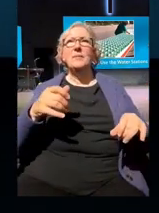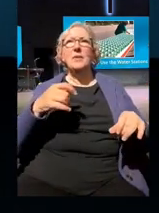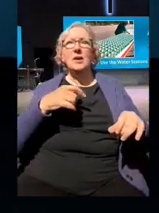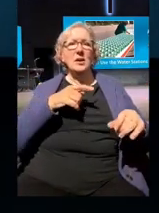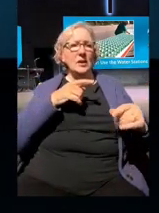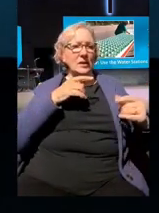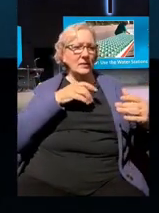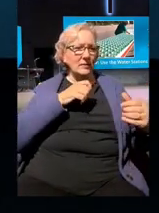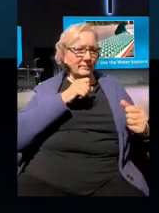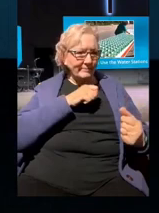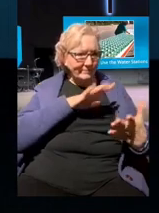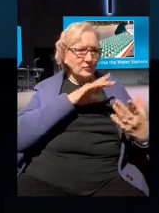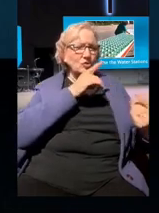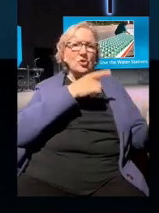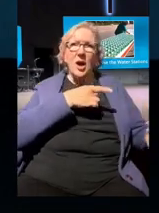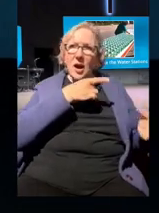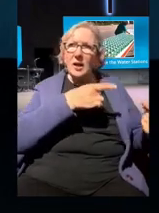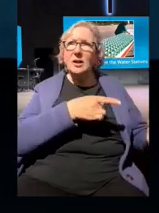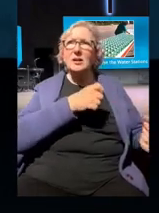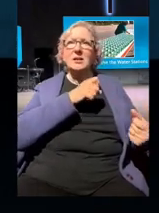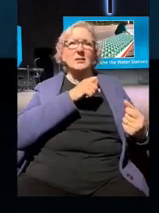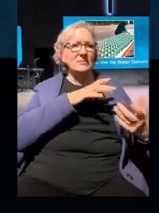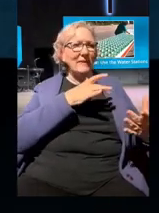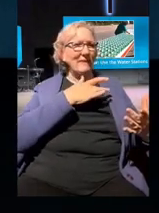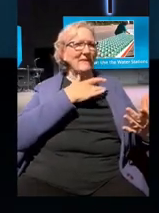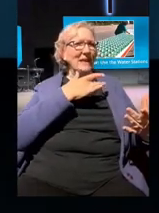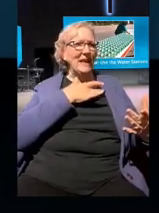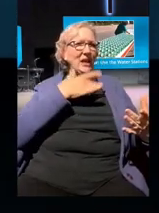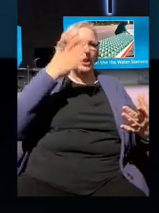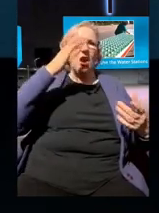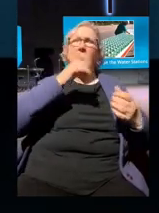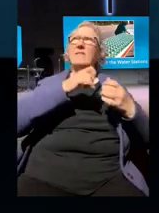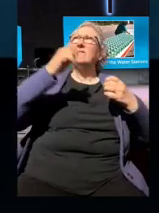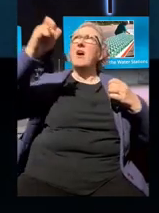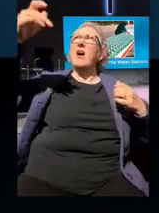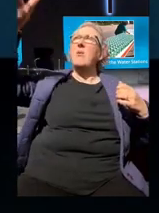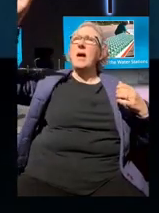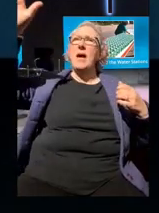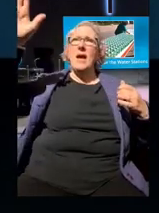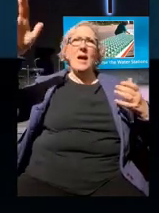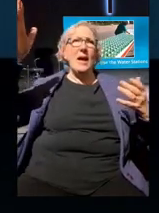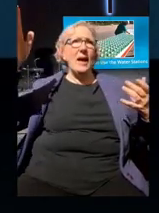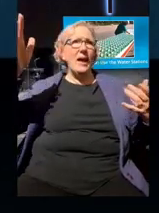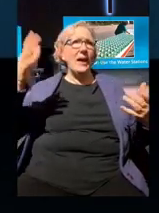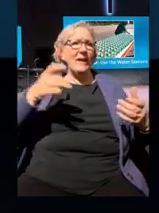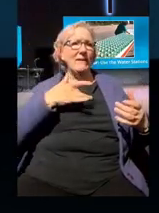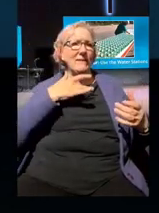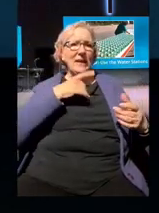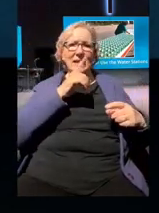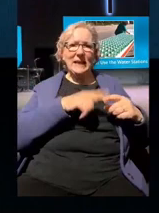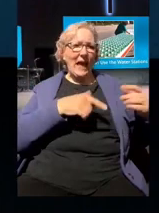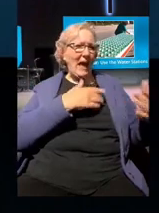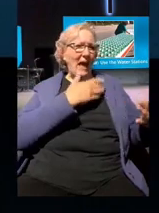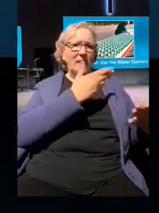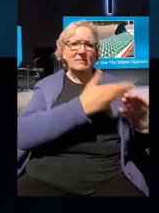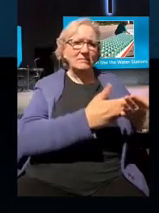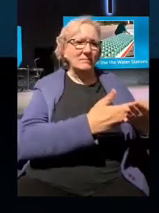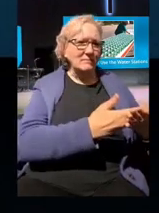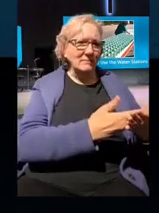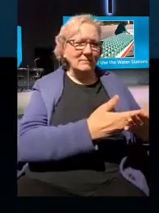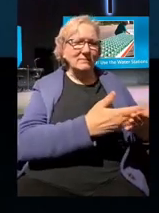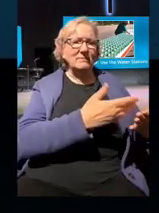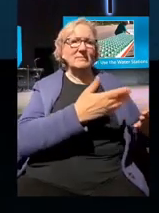struggles, when we feel distant from God or feel that we're not going to make it to the finish line, that same principle